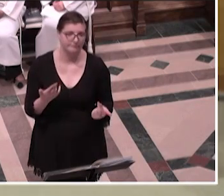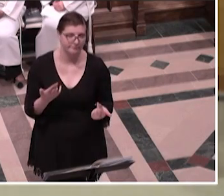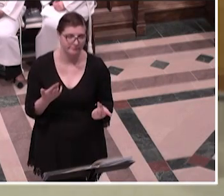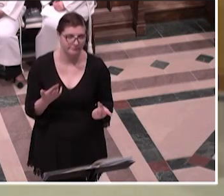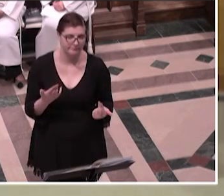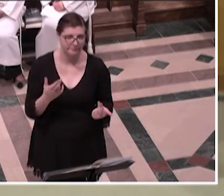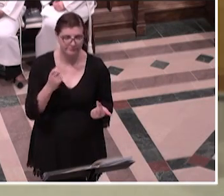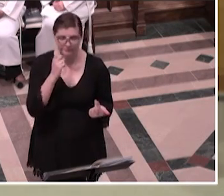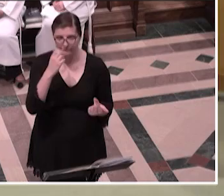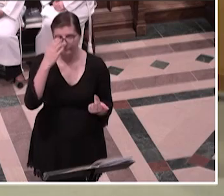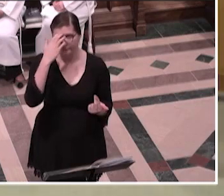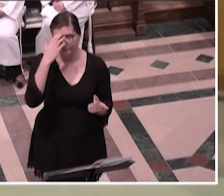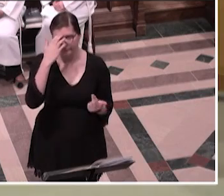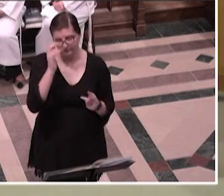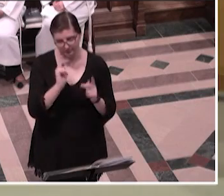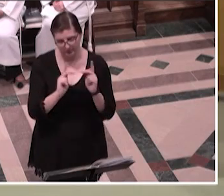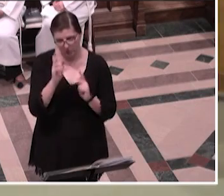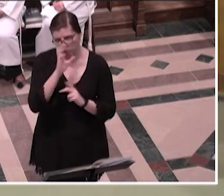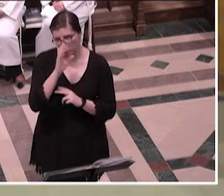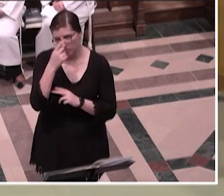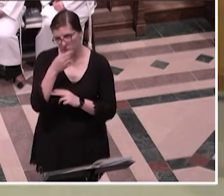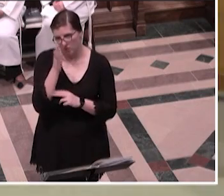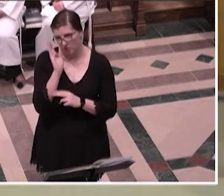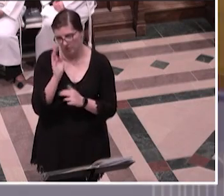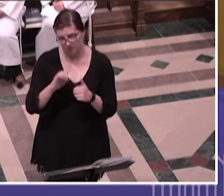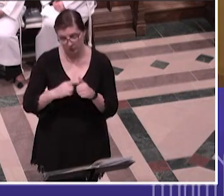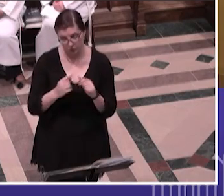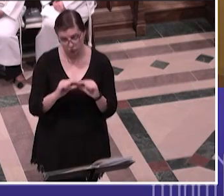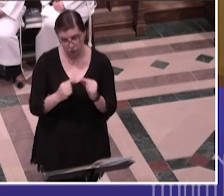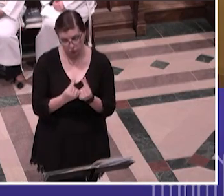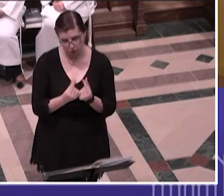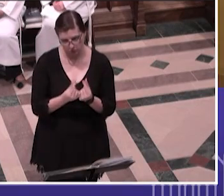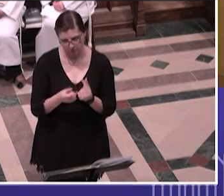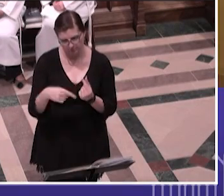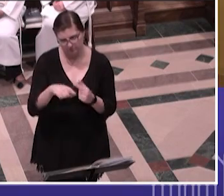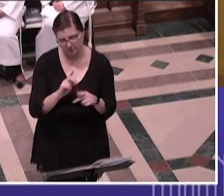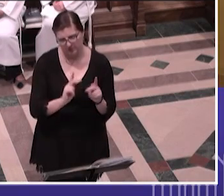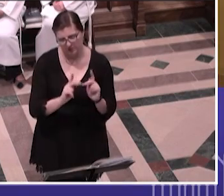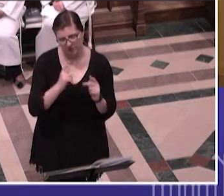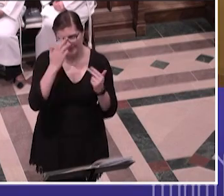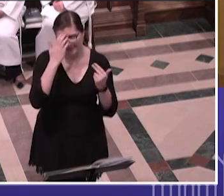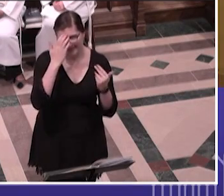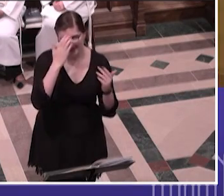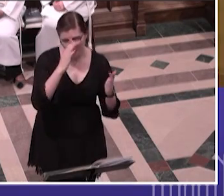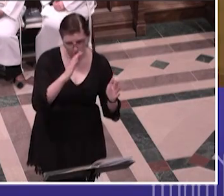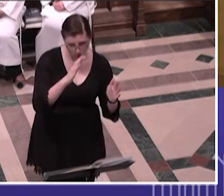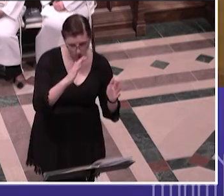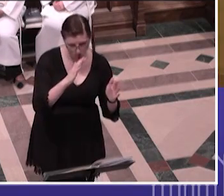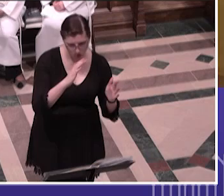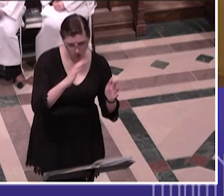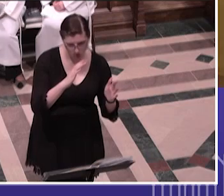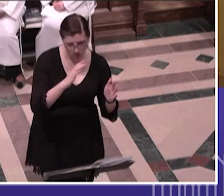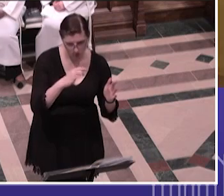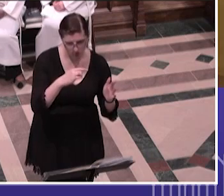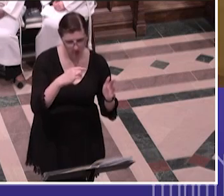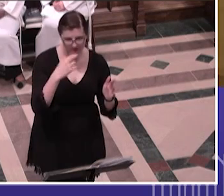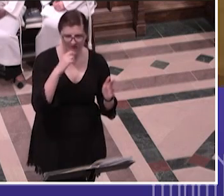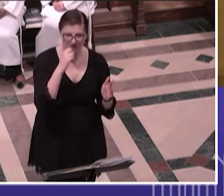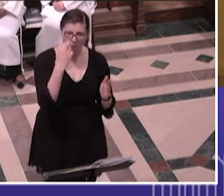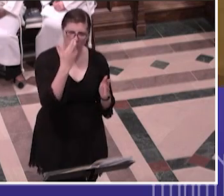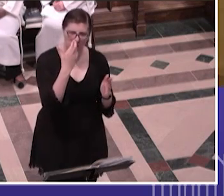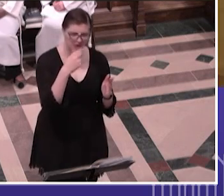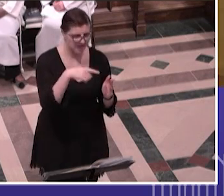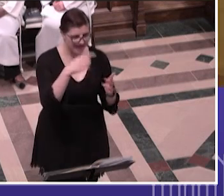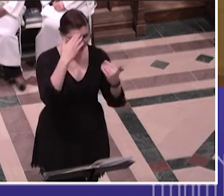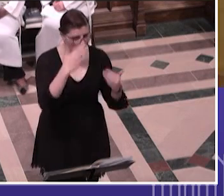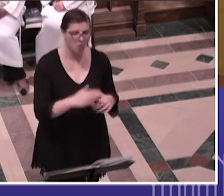Okay, the first group, those who do not know that they do not know. Those who do